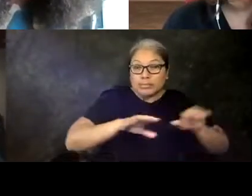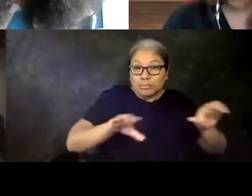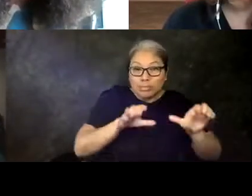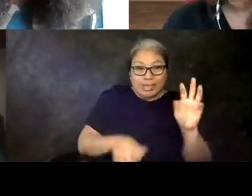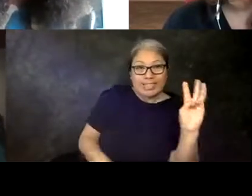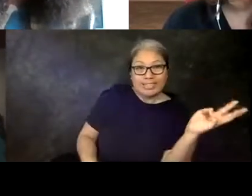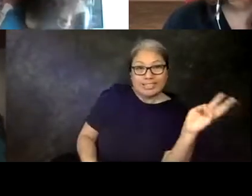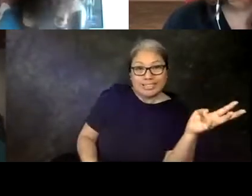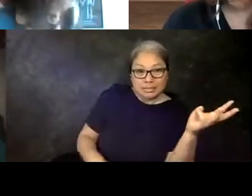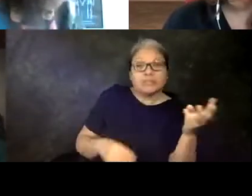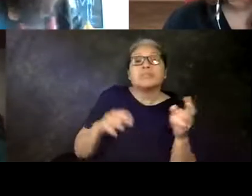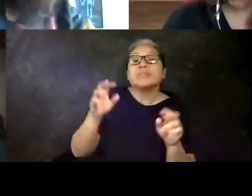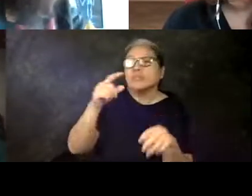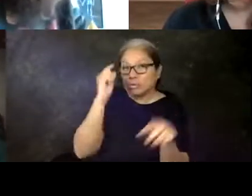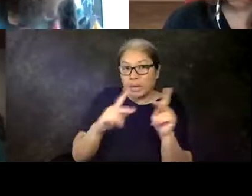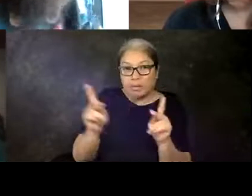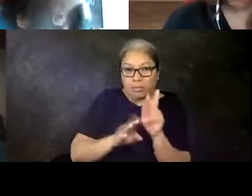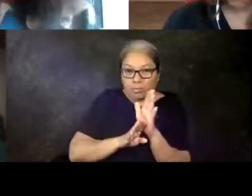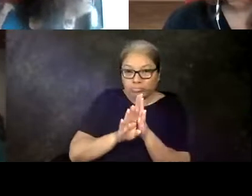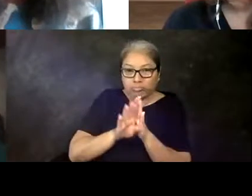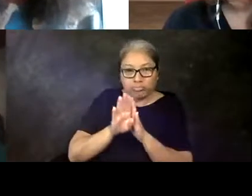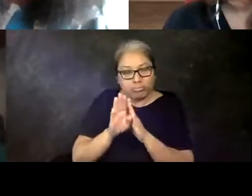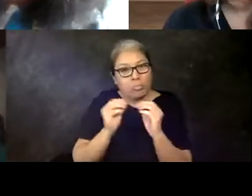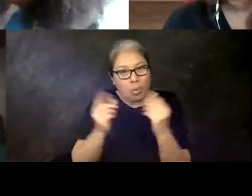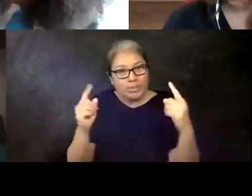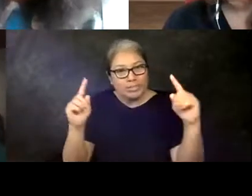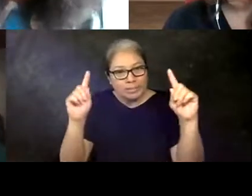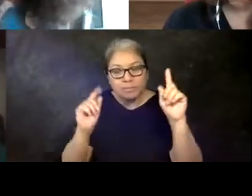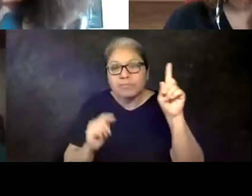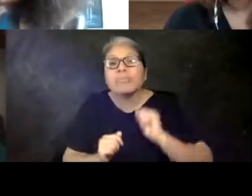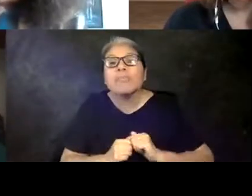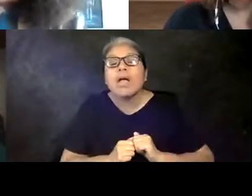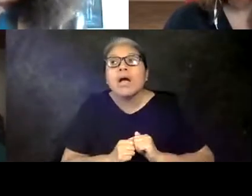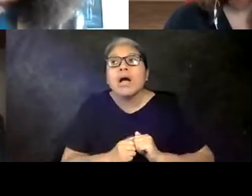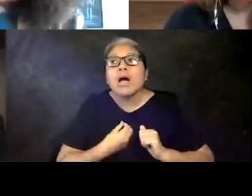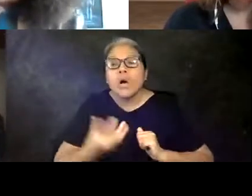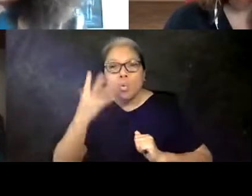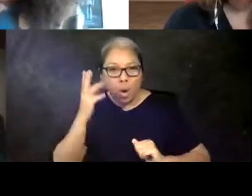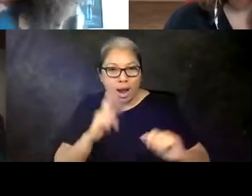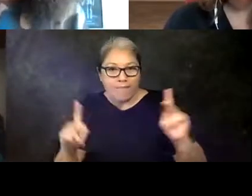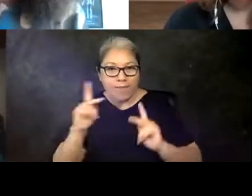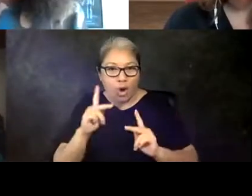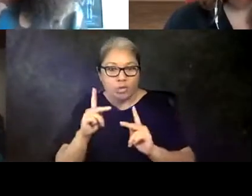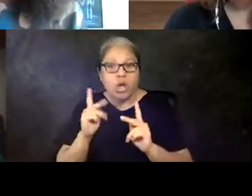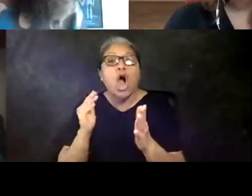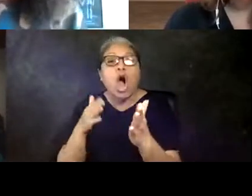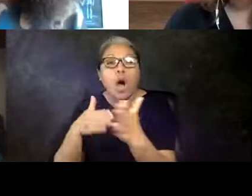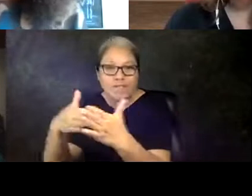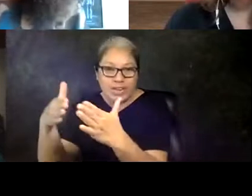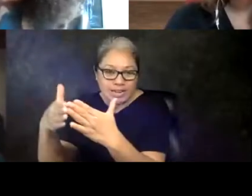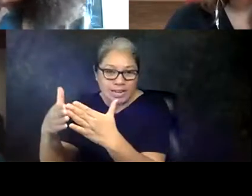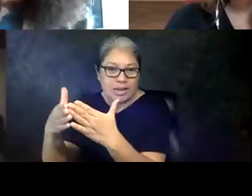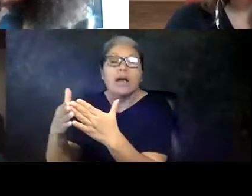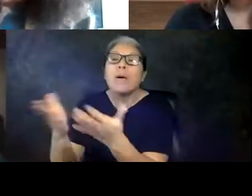60s, okay? White folks, more often than not, financially well